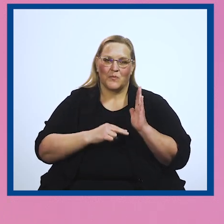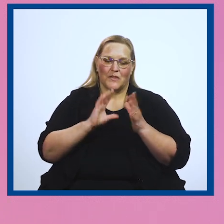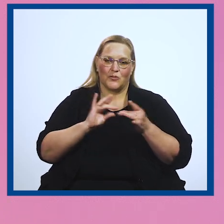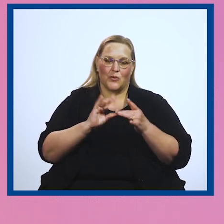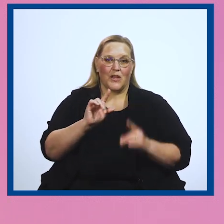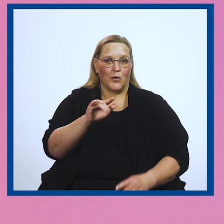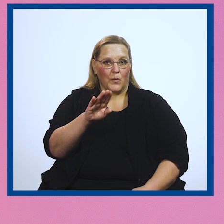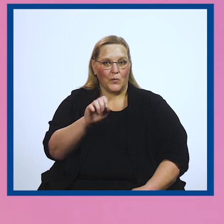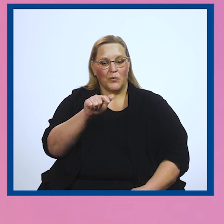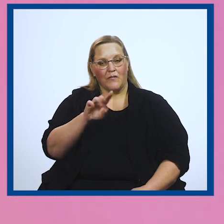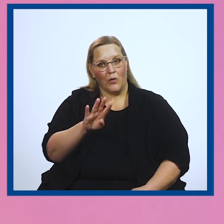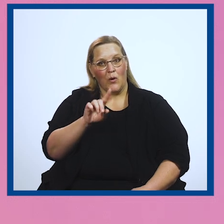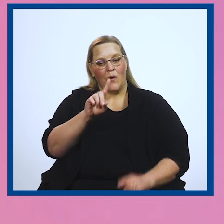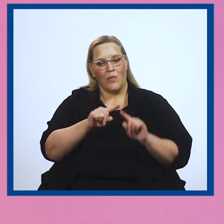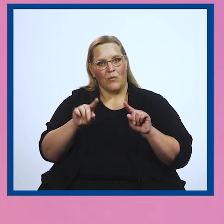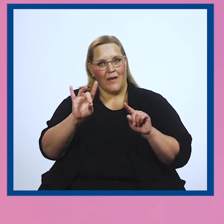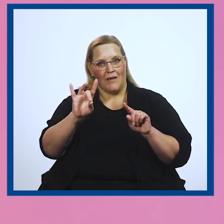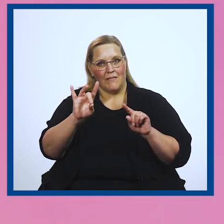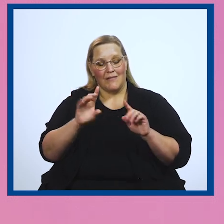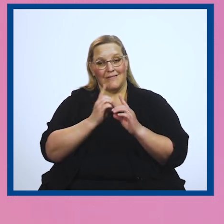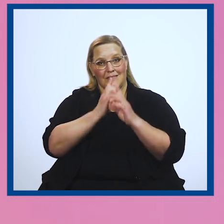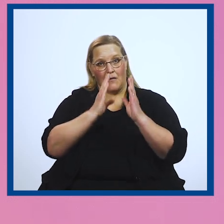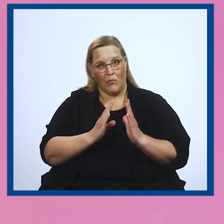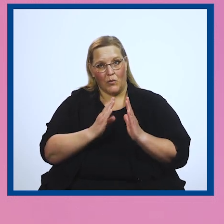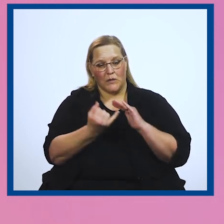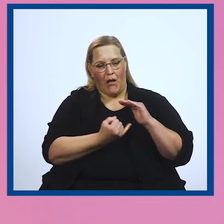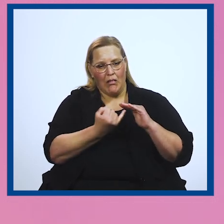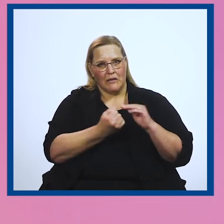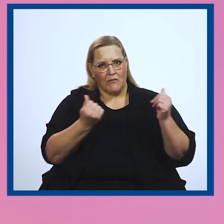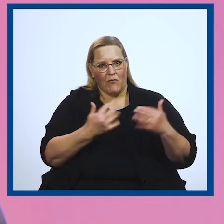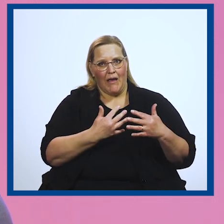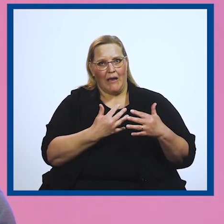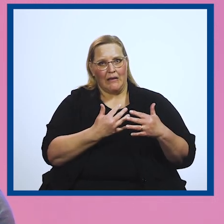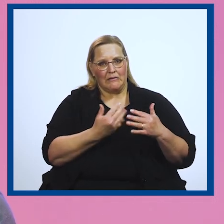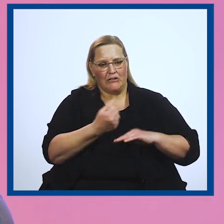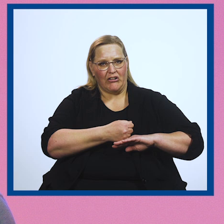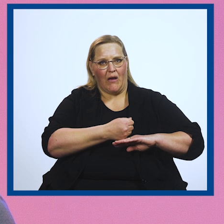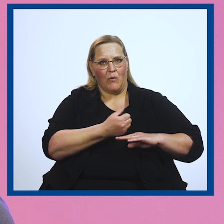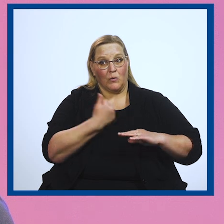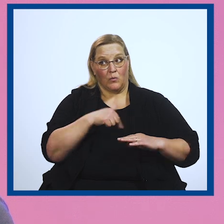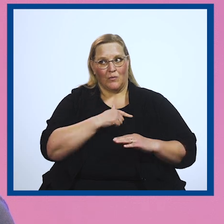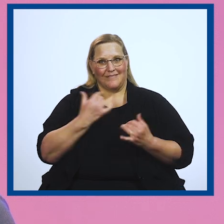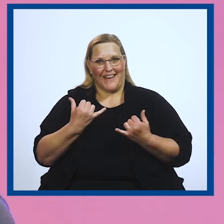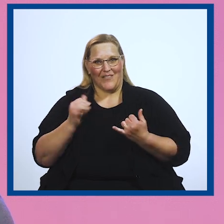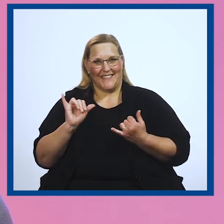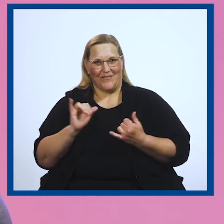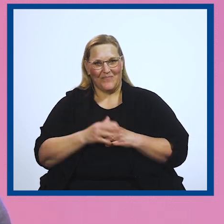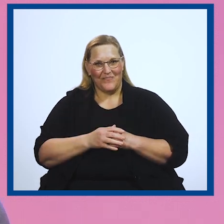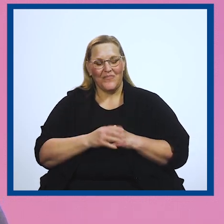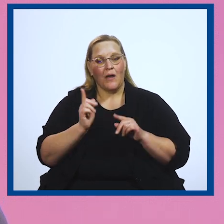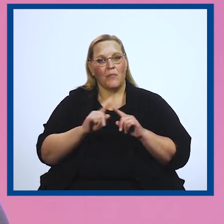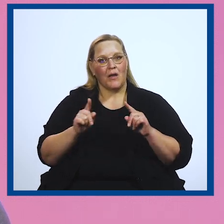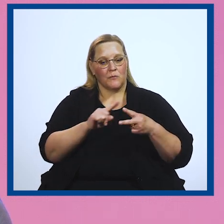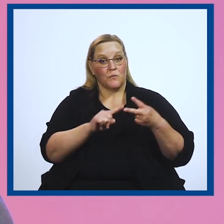24, 1 through 8. Those disciples, those first disciples, they're isolated and afraid. They're shut in and shut down just like we are right now,